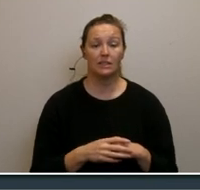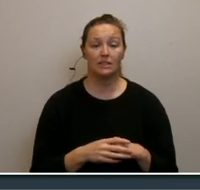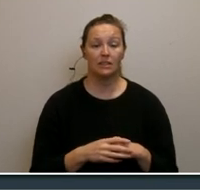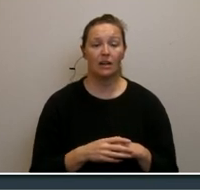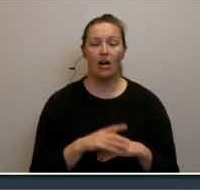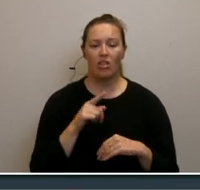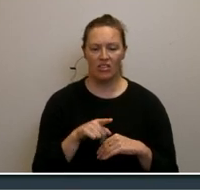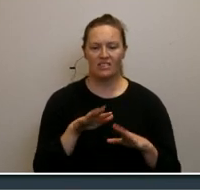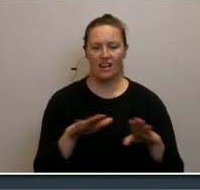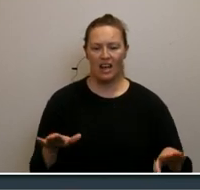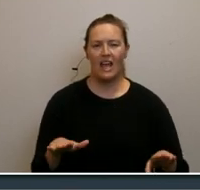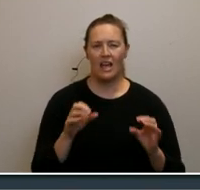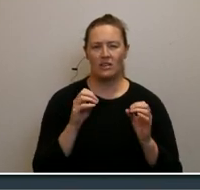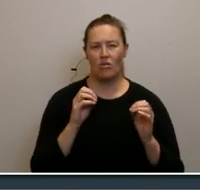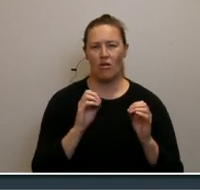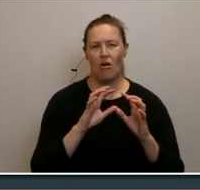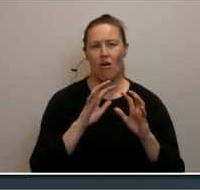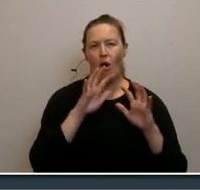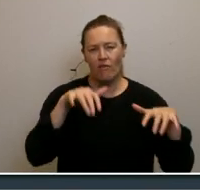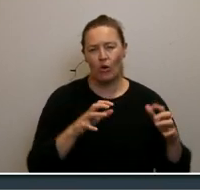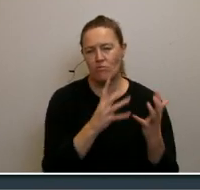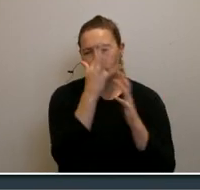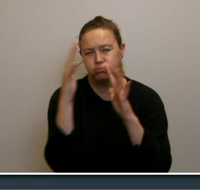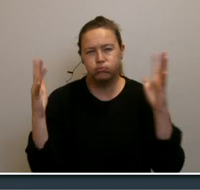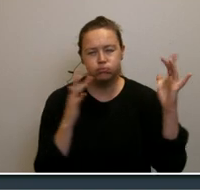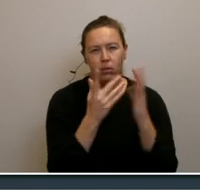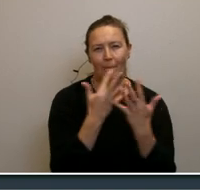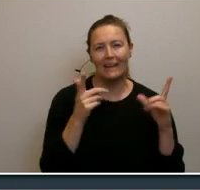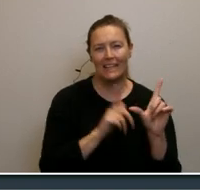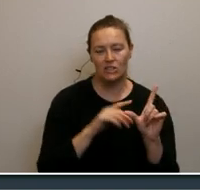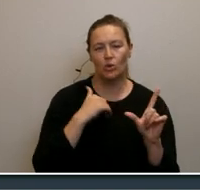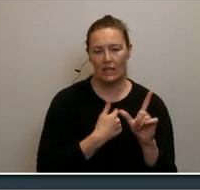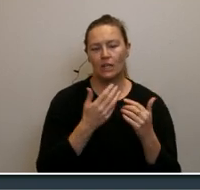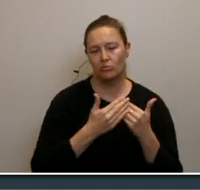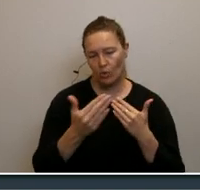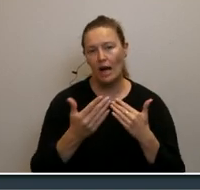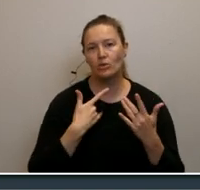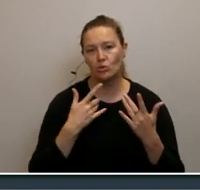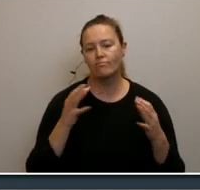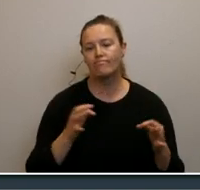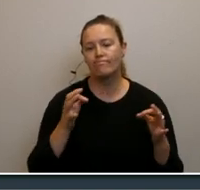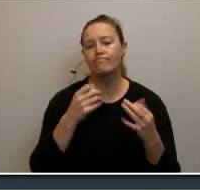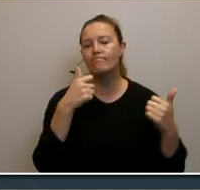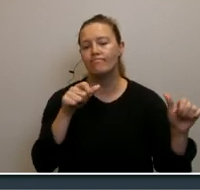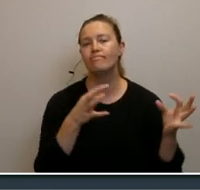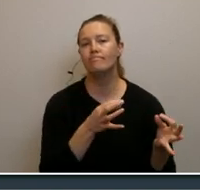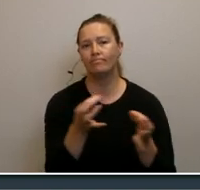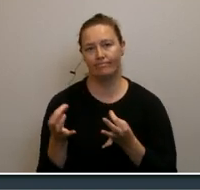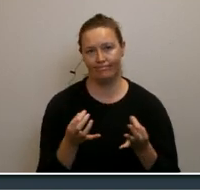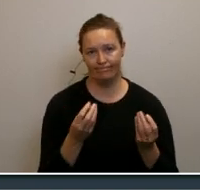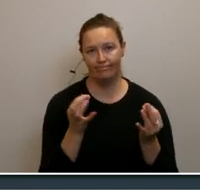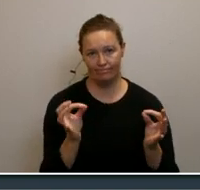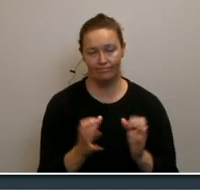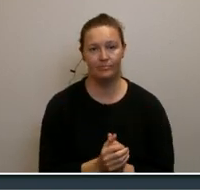has been overgrown for some years and will take a number of years to get it back up to speed. But we're confident that it's going to be